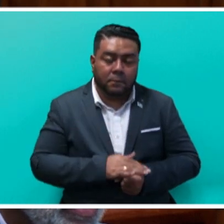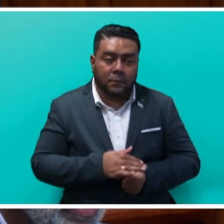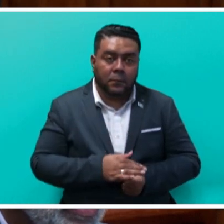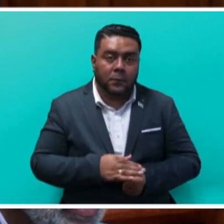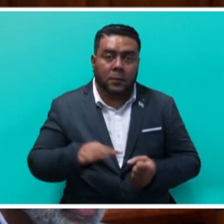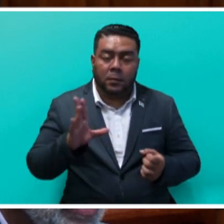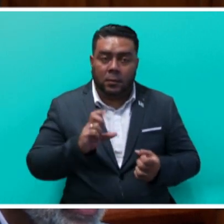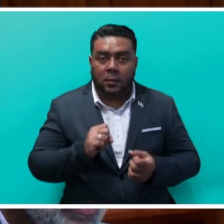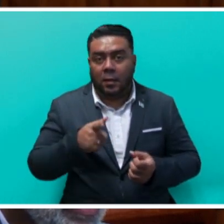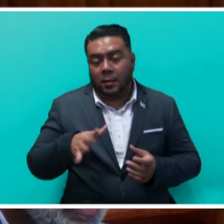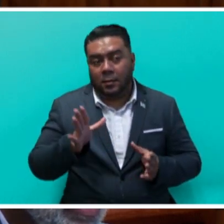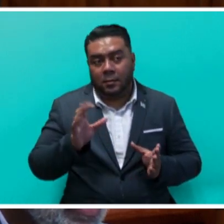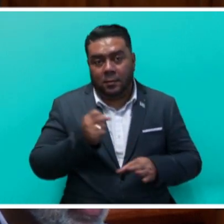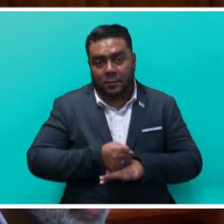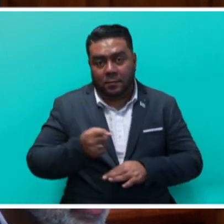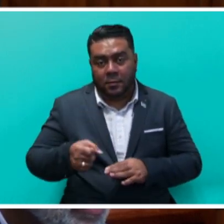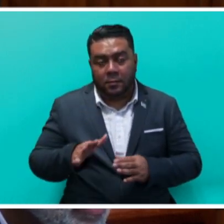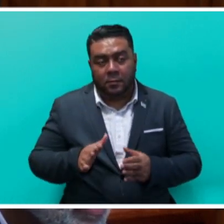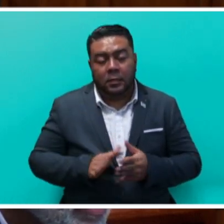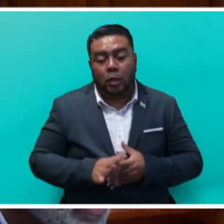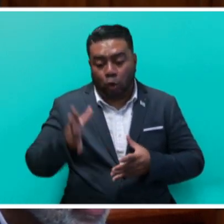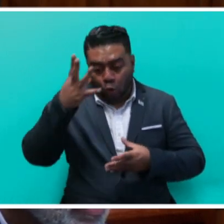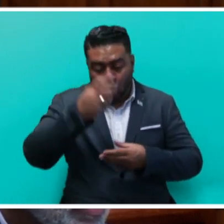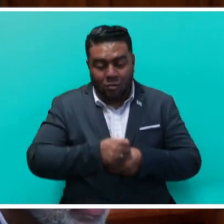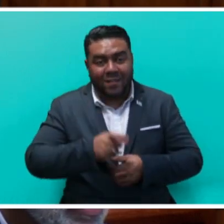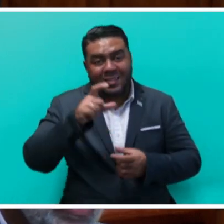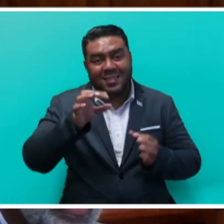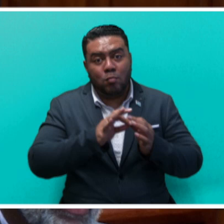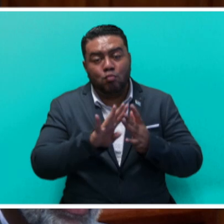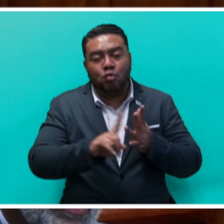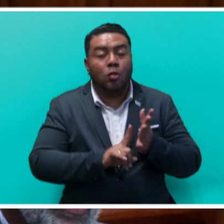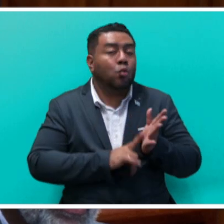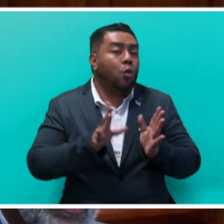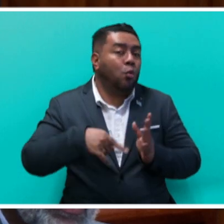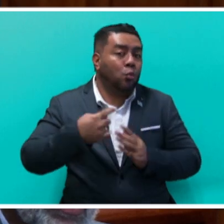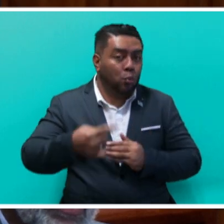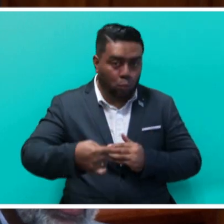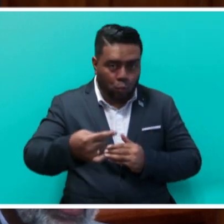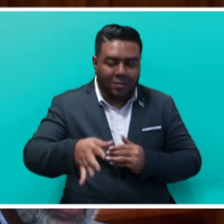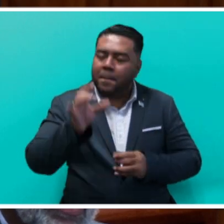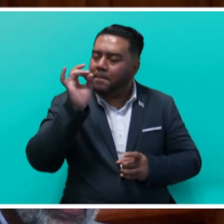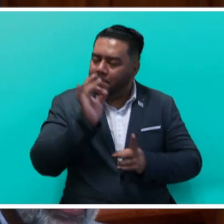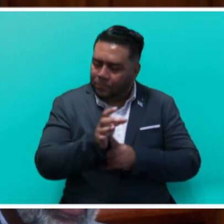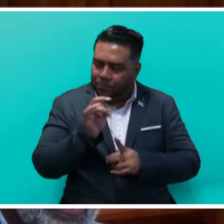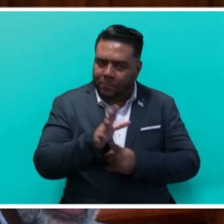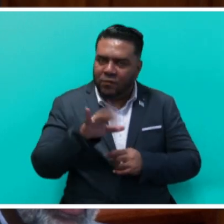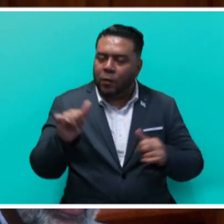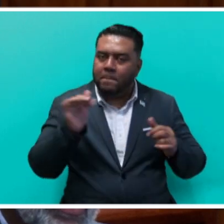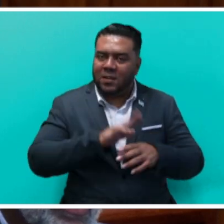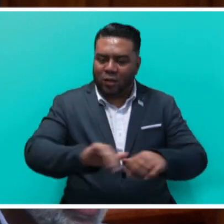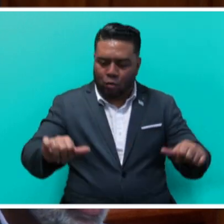endorsement. Mr. Speaker, sir, in conclusion, if CBU is to continue it is essential for the Ministry of Agriculture